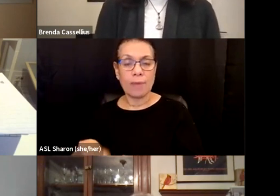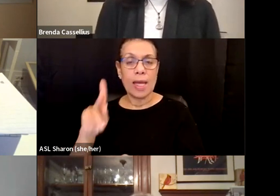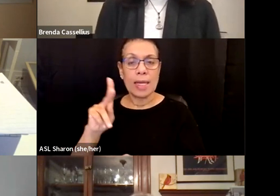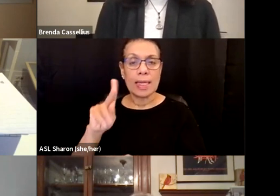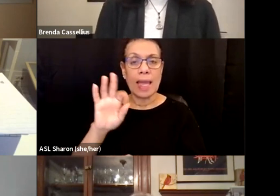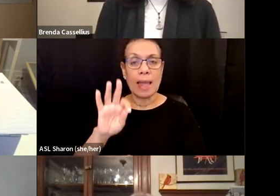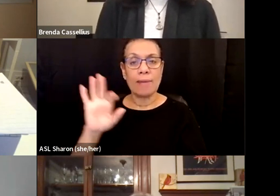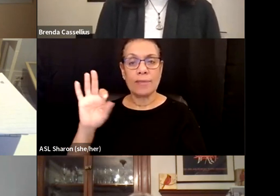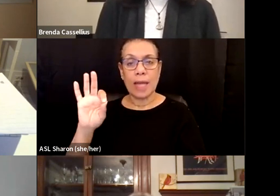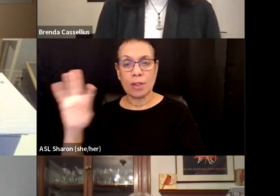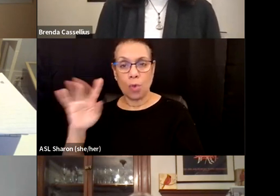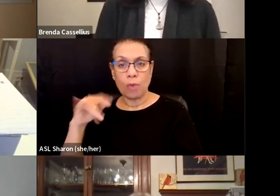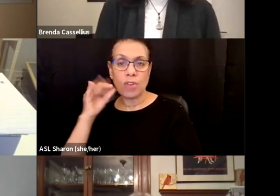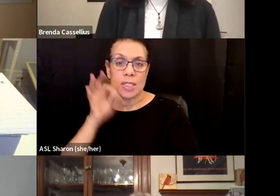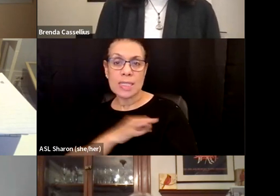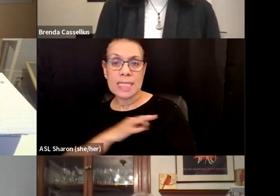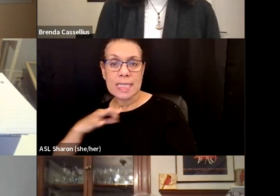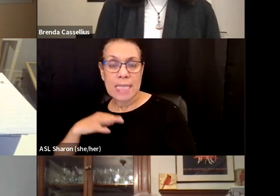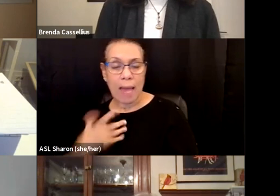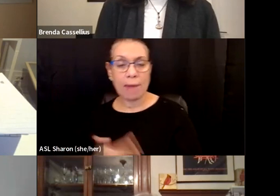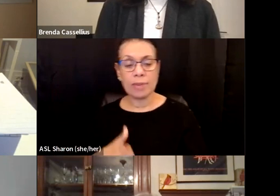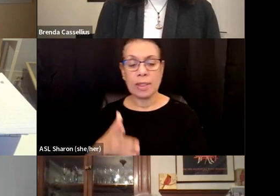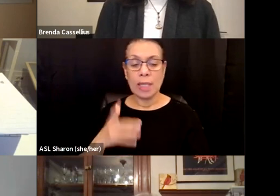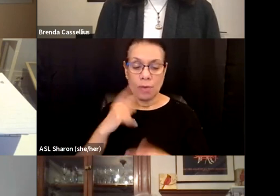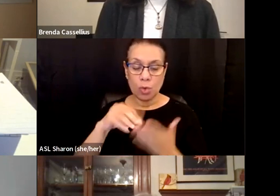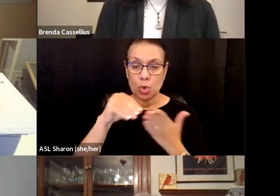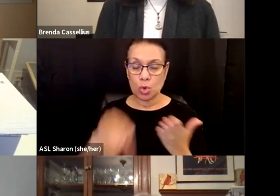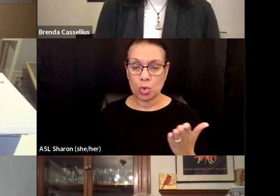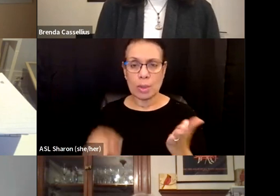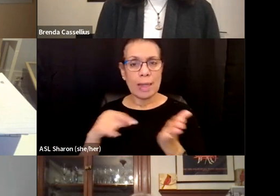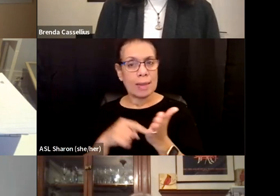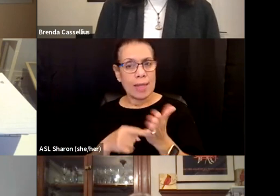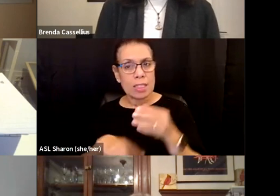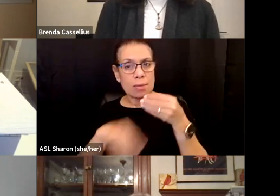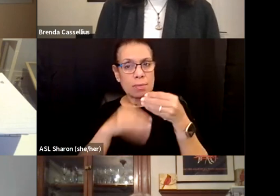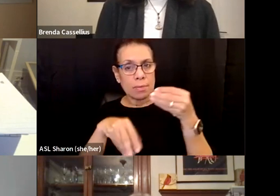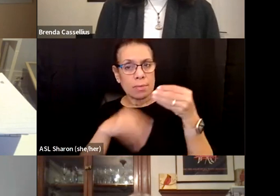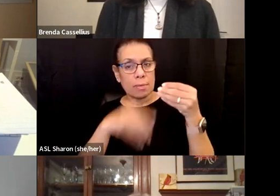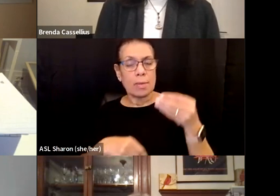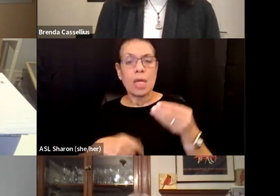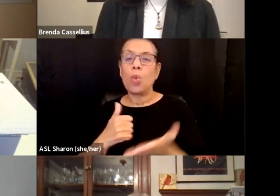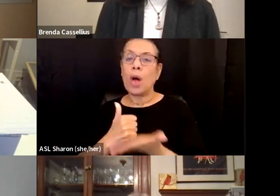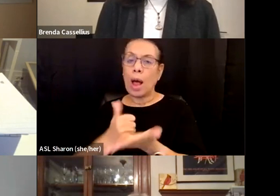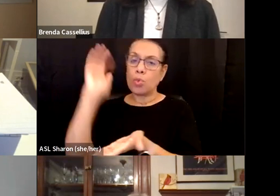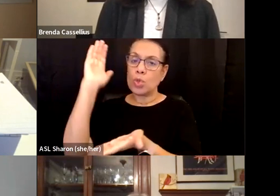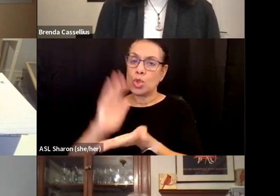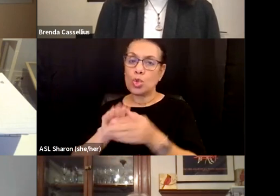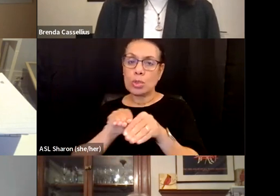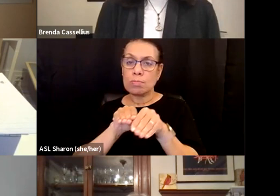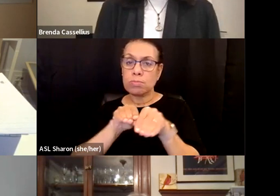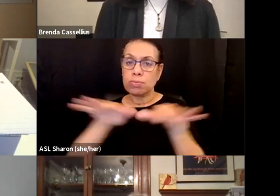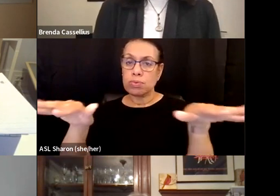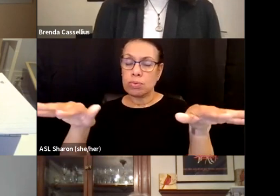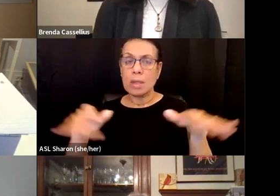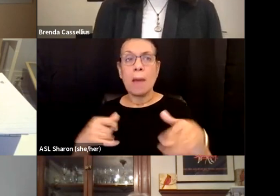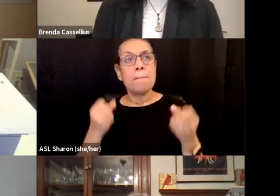for staff and kf-94s for students this layered approach is needed to reduce school transmission while many officials peddle